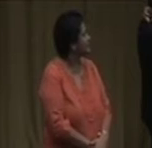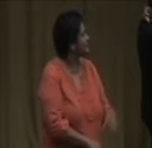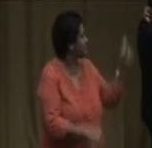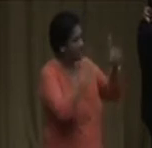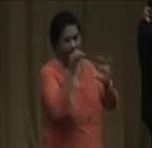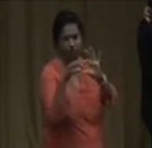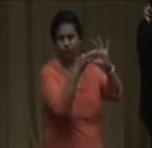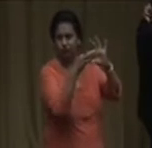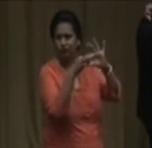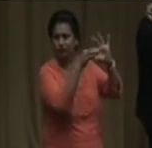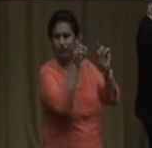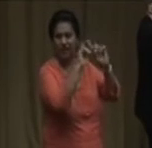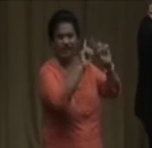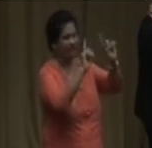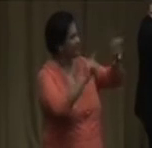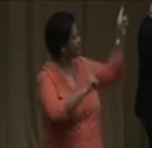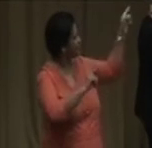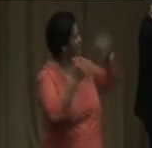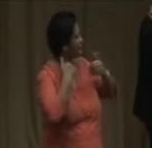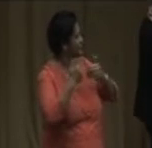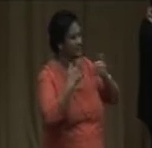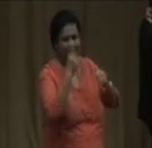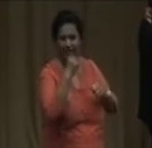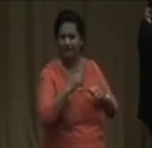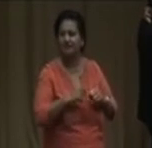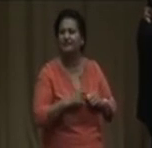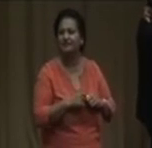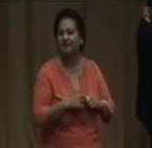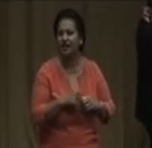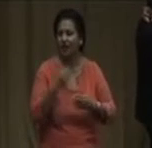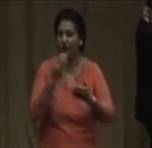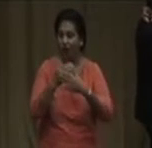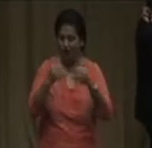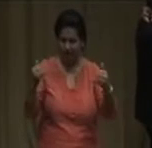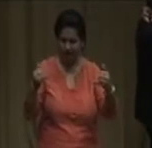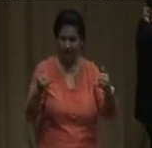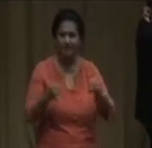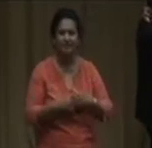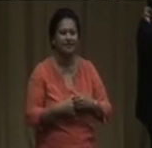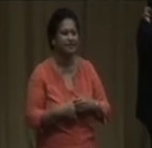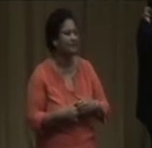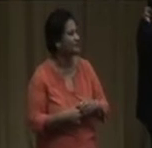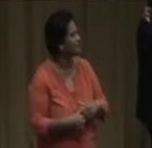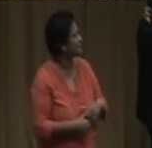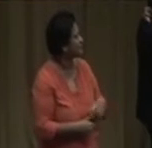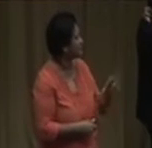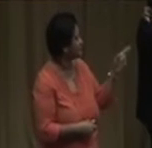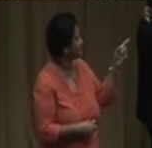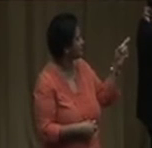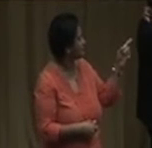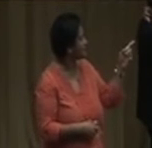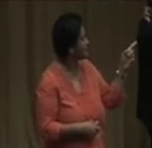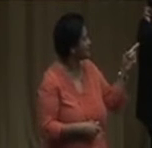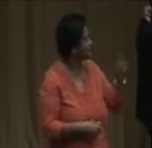towards qualifications from recognised institutions. Are you new to higher education or just interested in learning more about